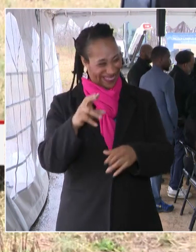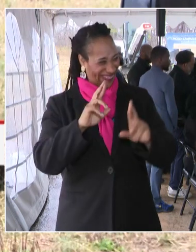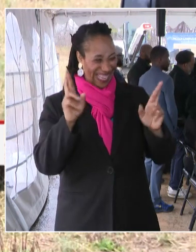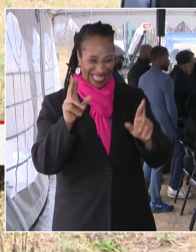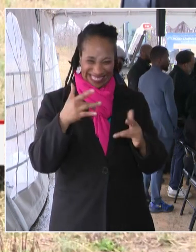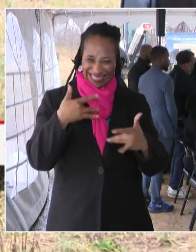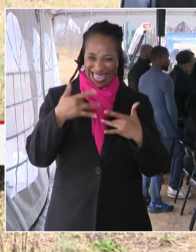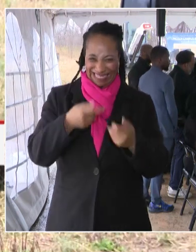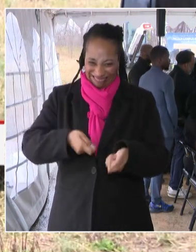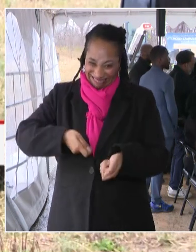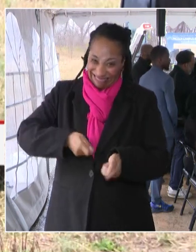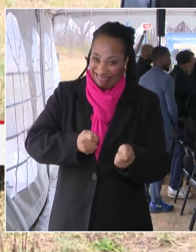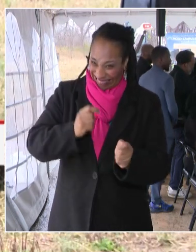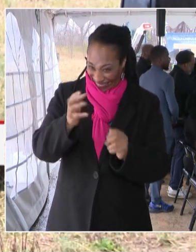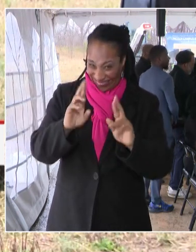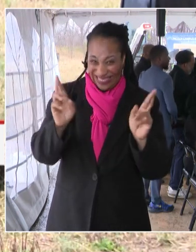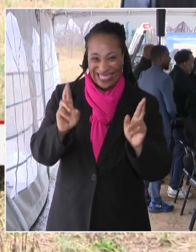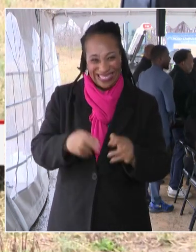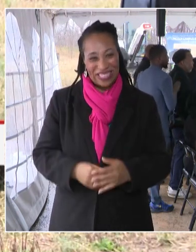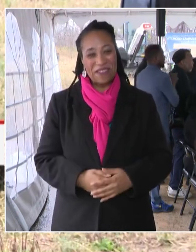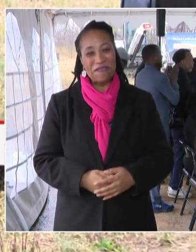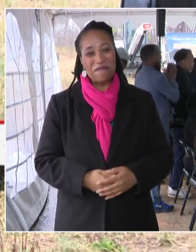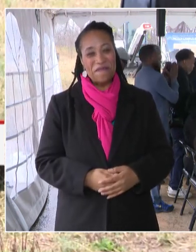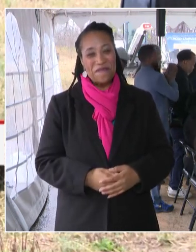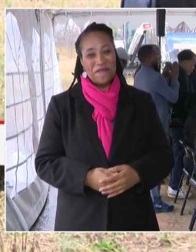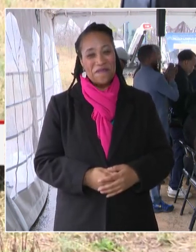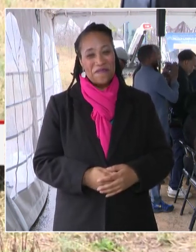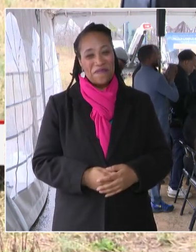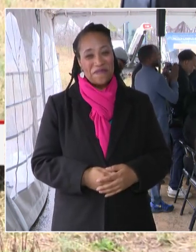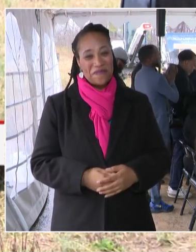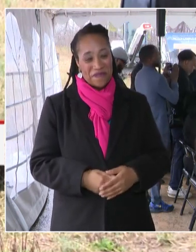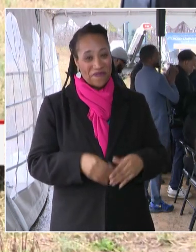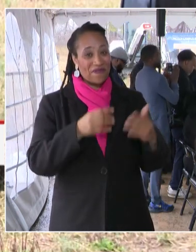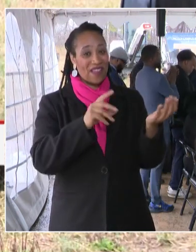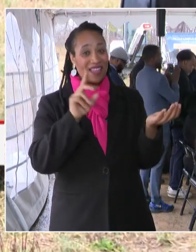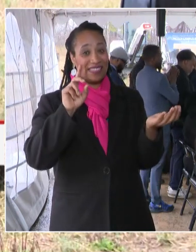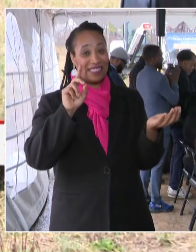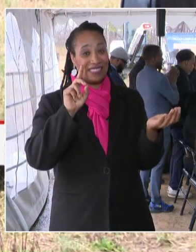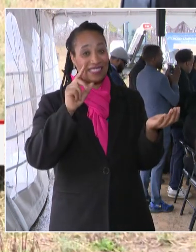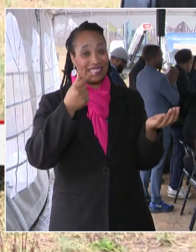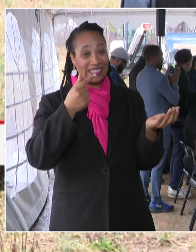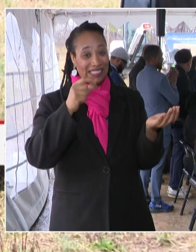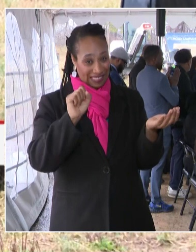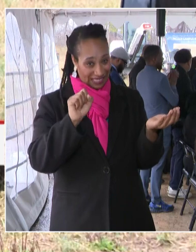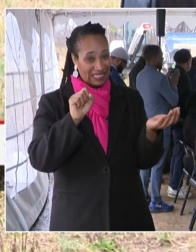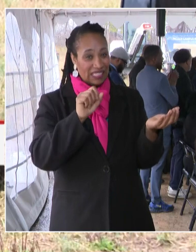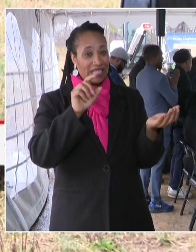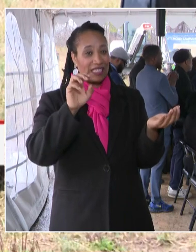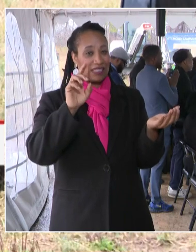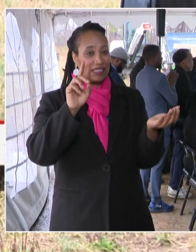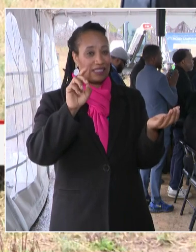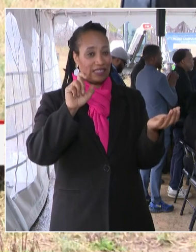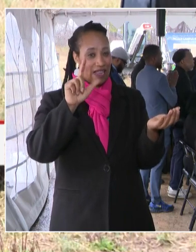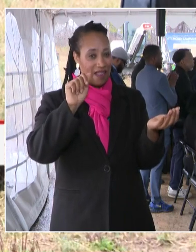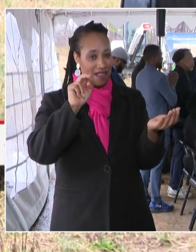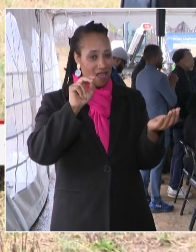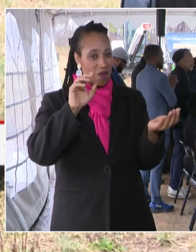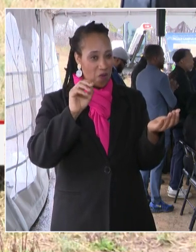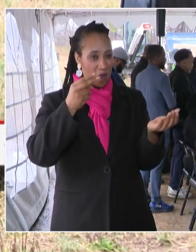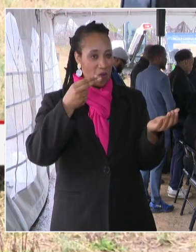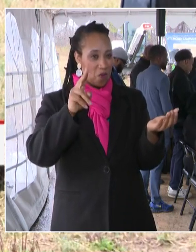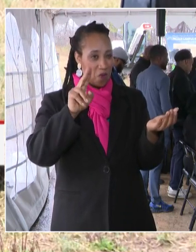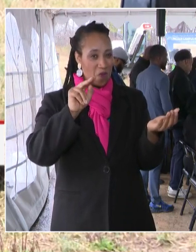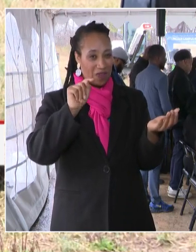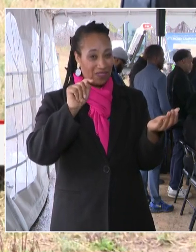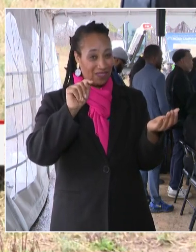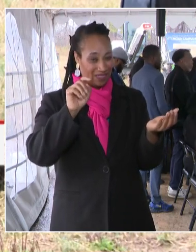at DGS, the Department of General Services, led by Delano Hunter and your